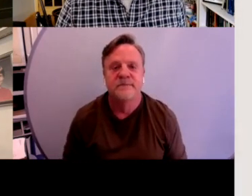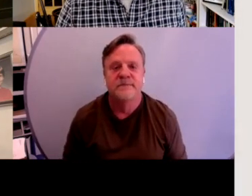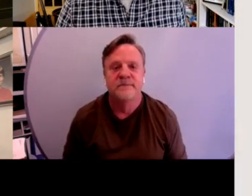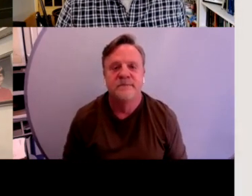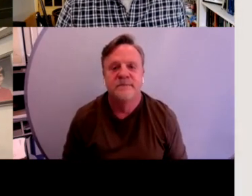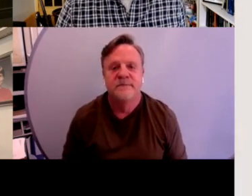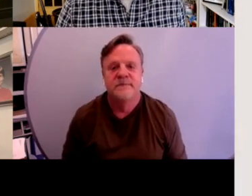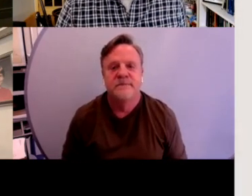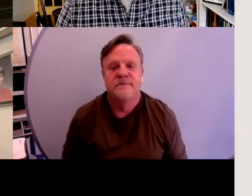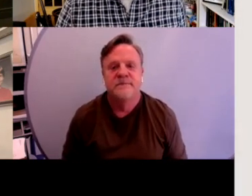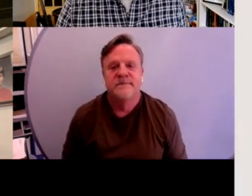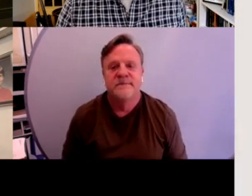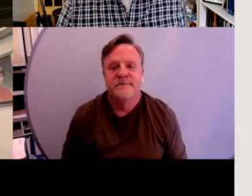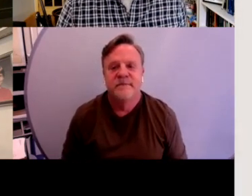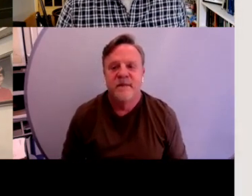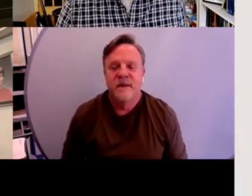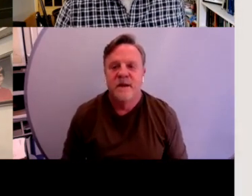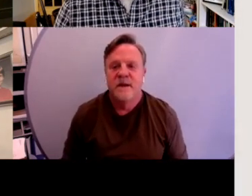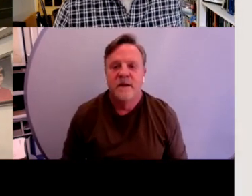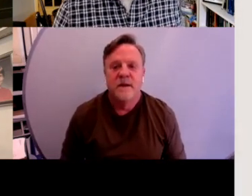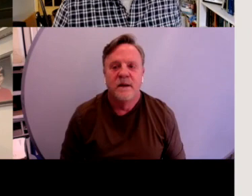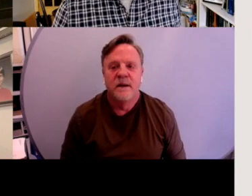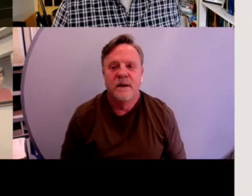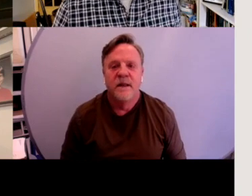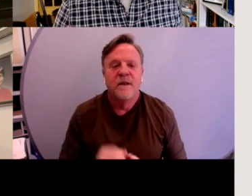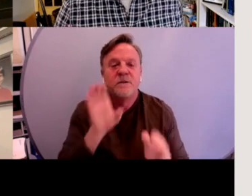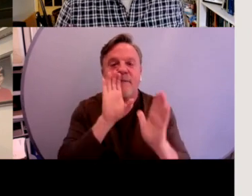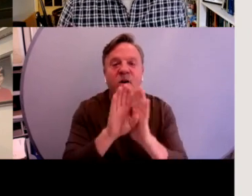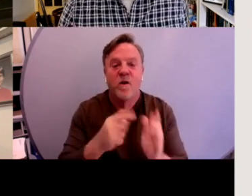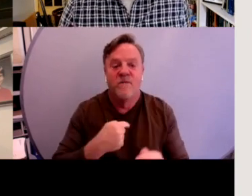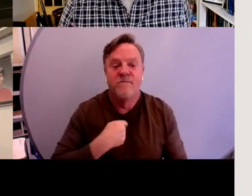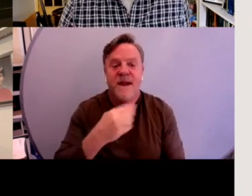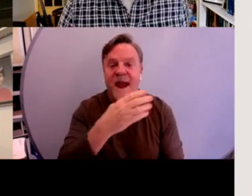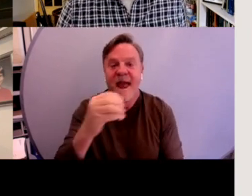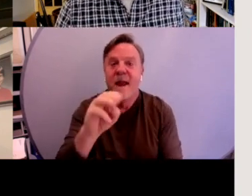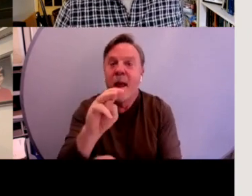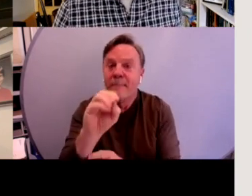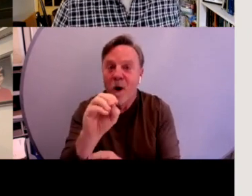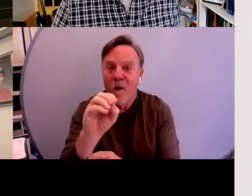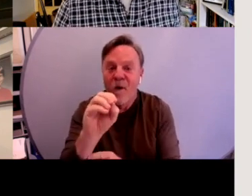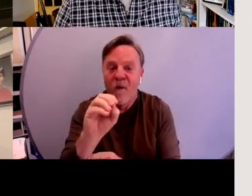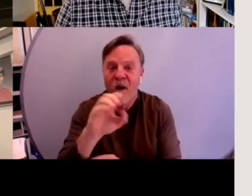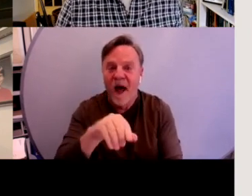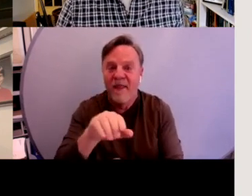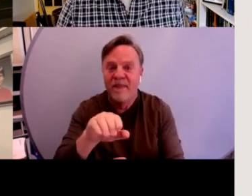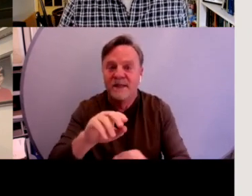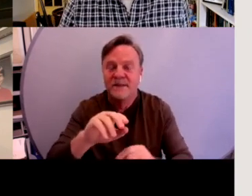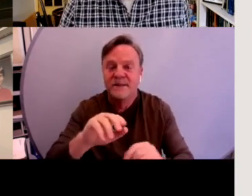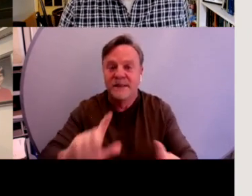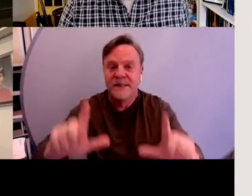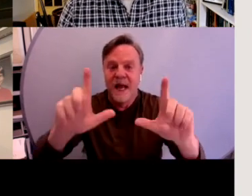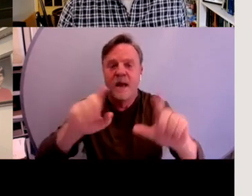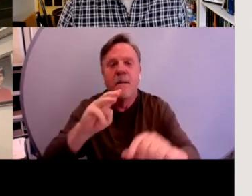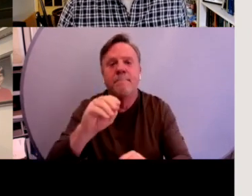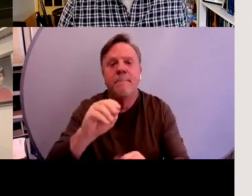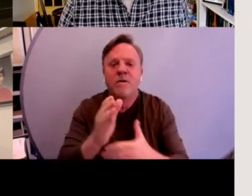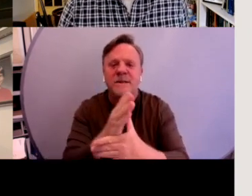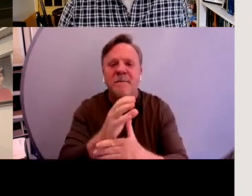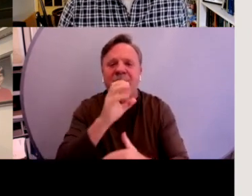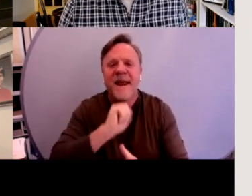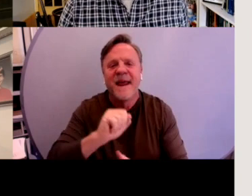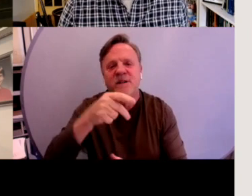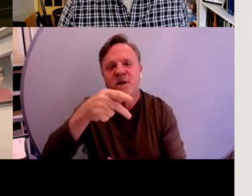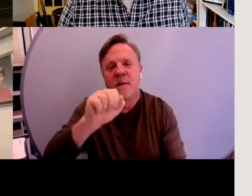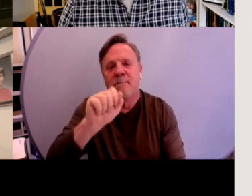Next slide. Okay, so there's a photo of me and Mo on the slide. Mo is a middle-aged Pakistani